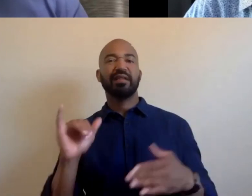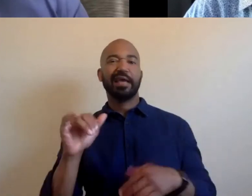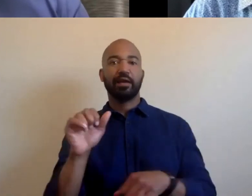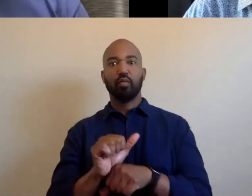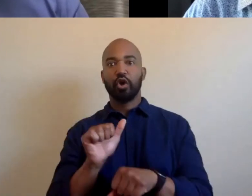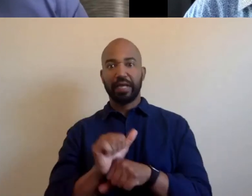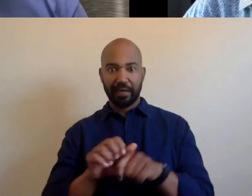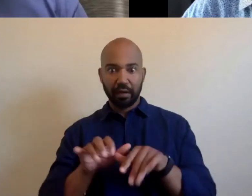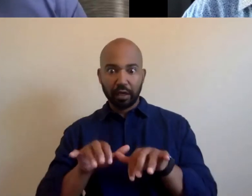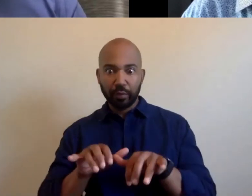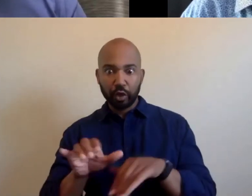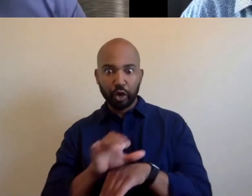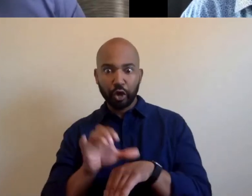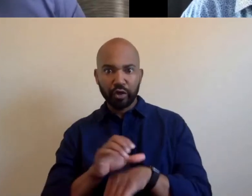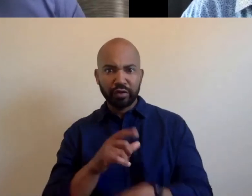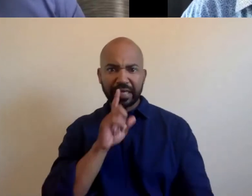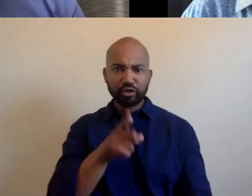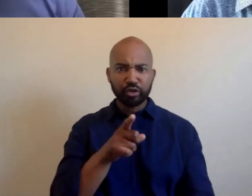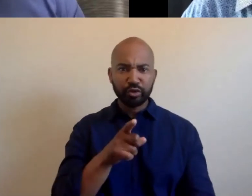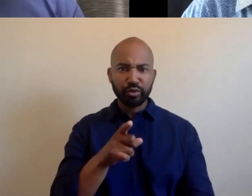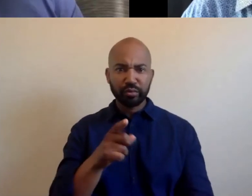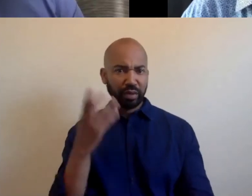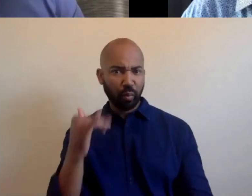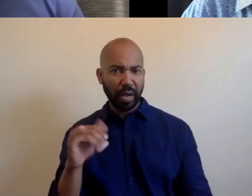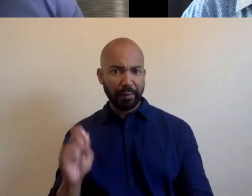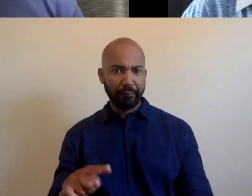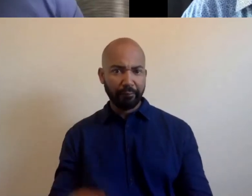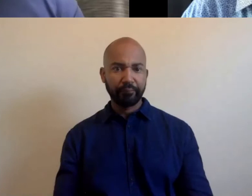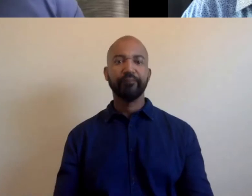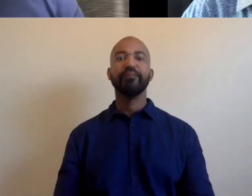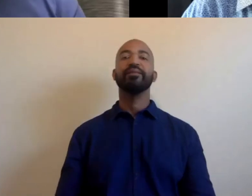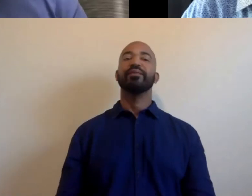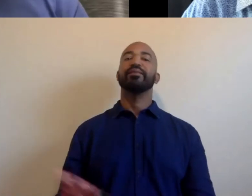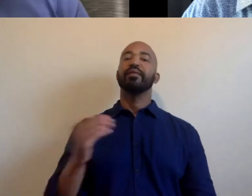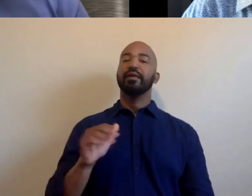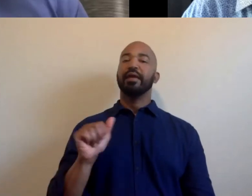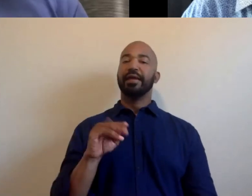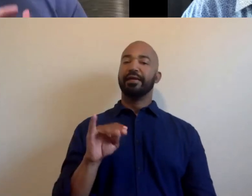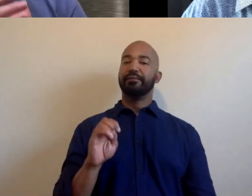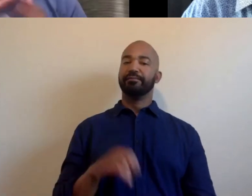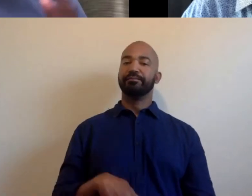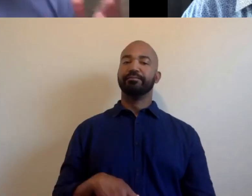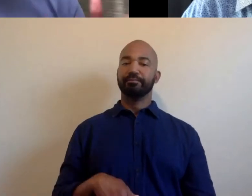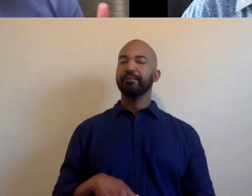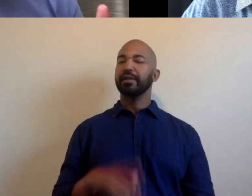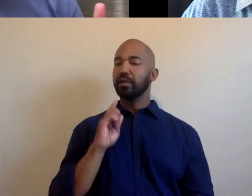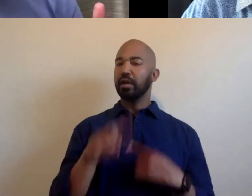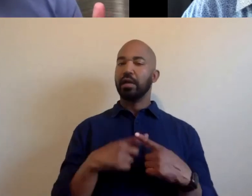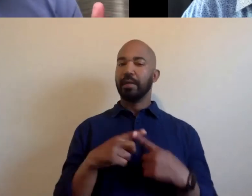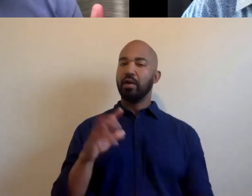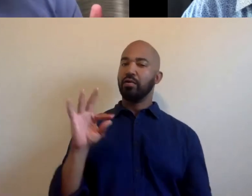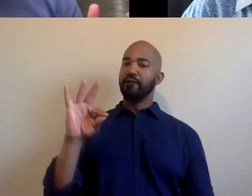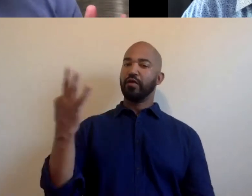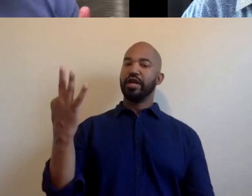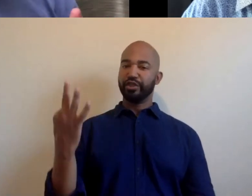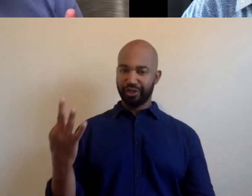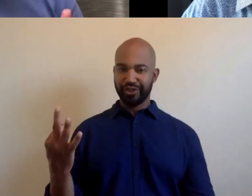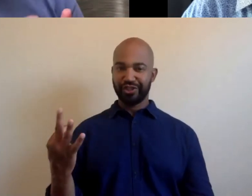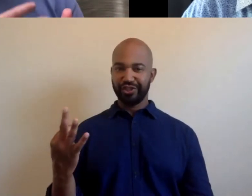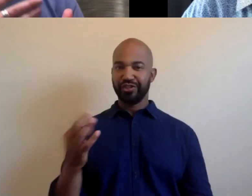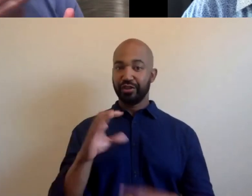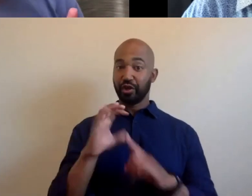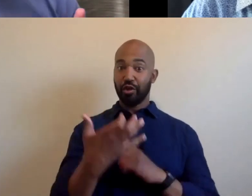So I'd like to bring up the French culture right now. So the French have courses of food, right? And